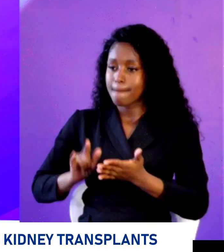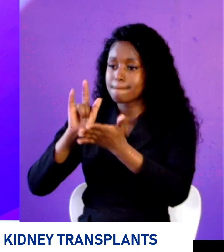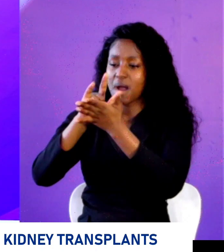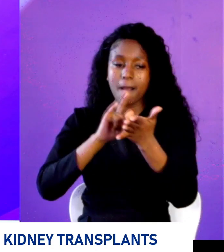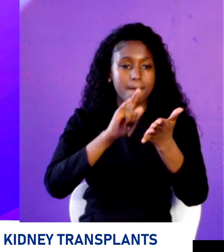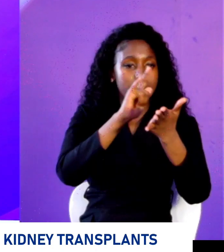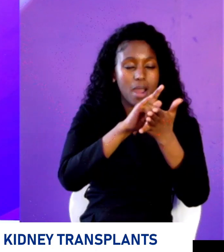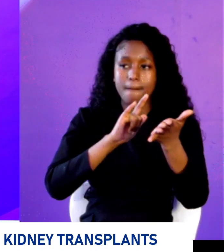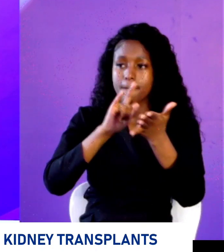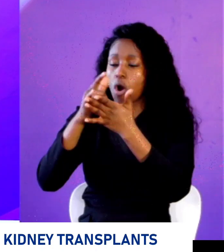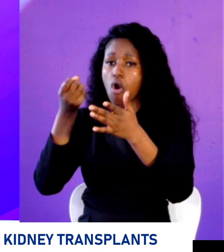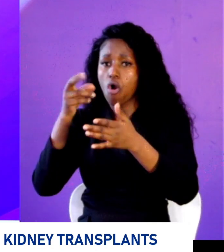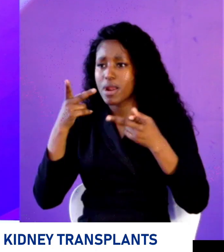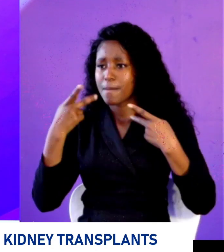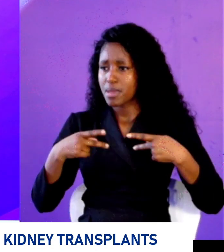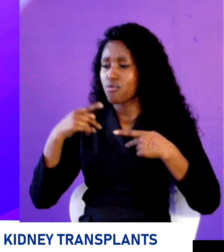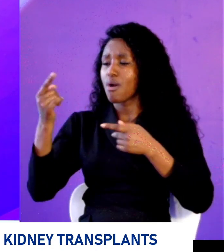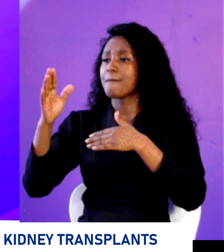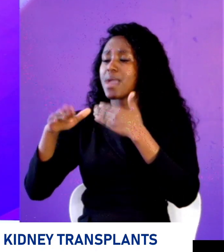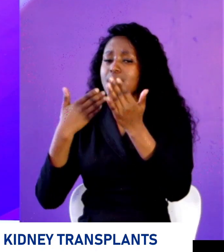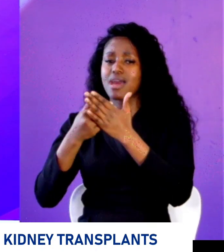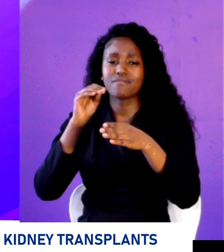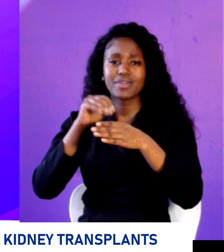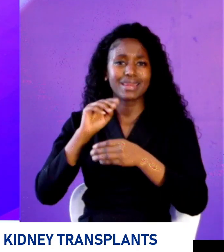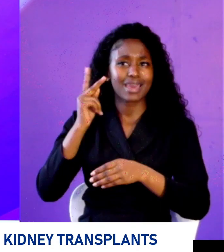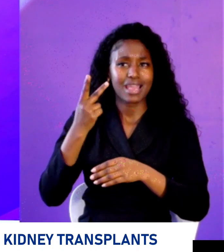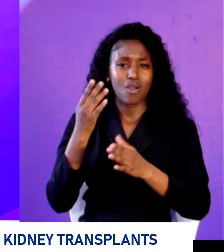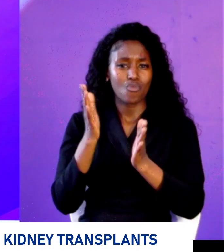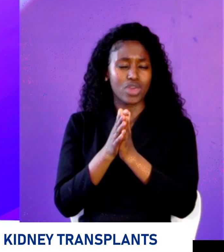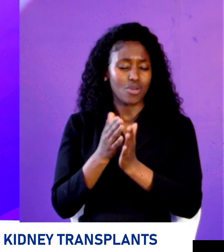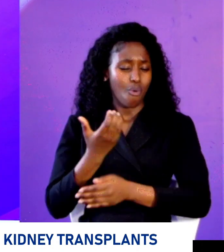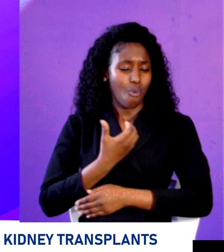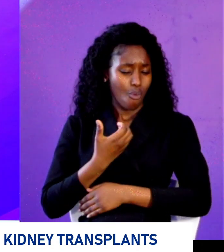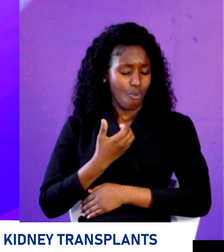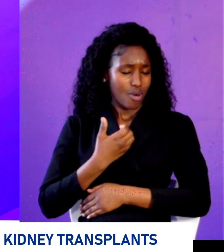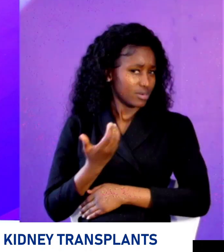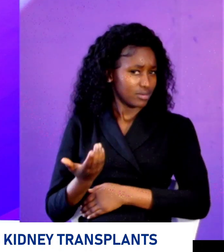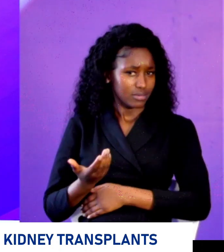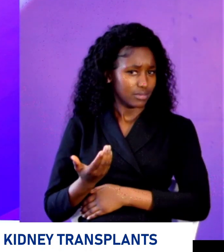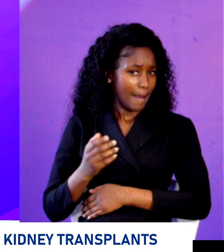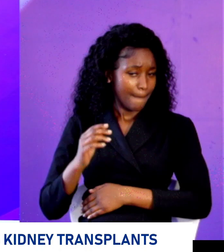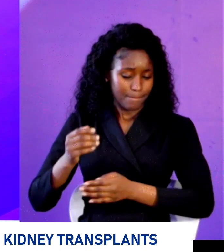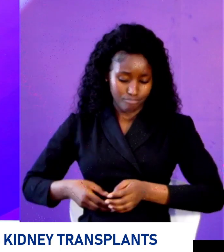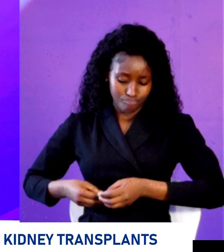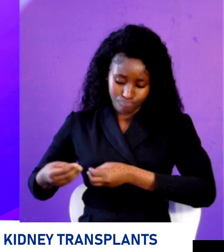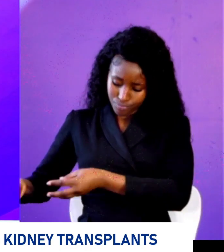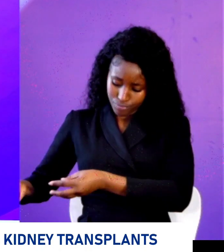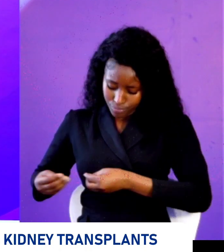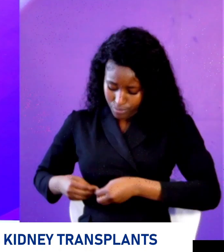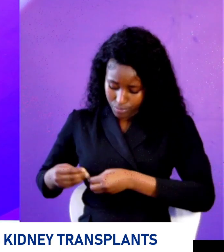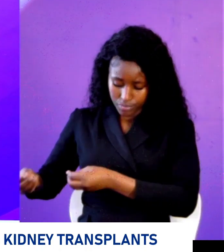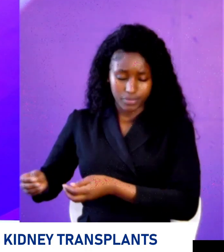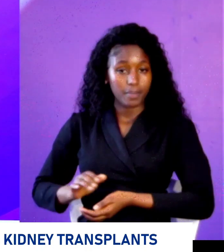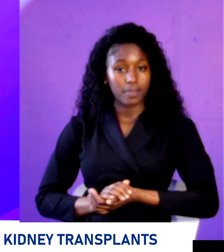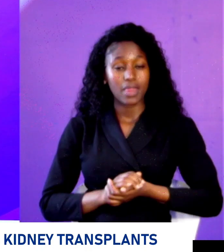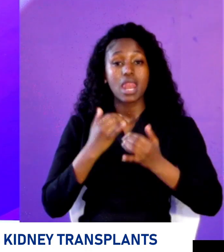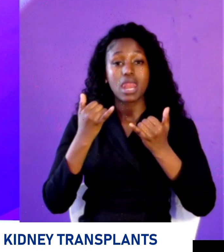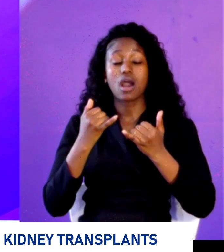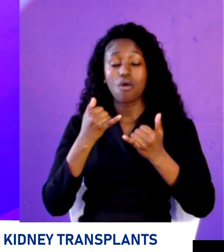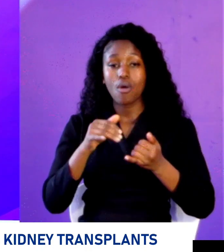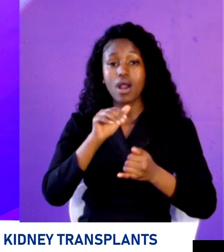with their own donors. His statements come in response to a damning appointed task